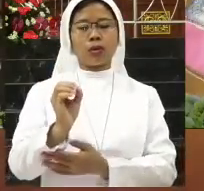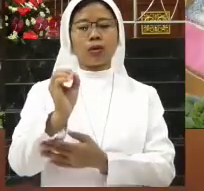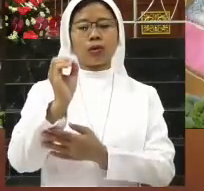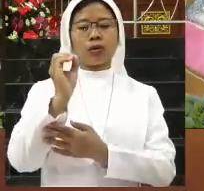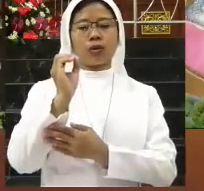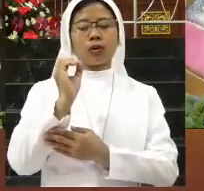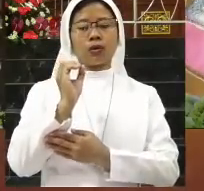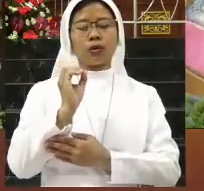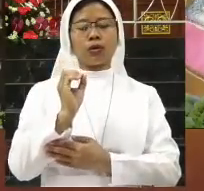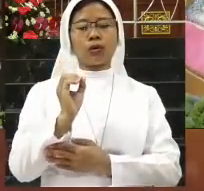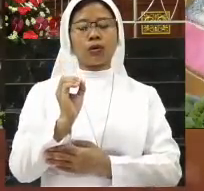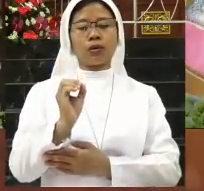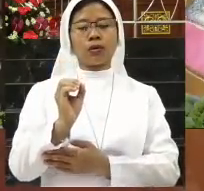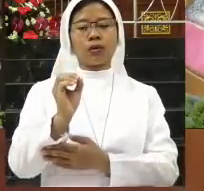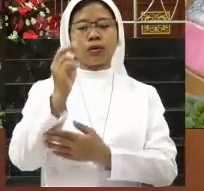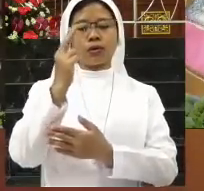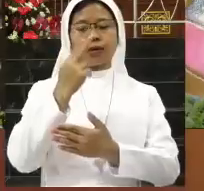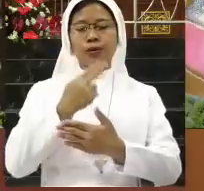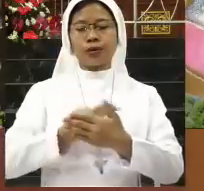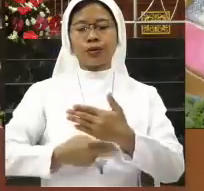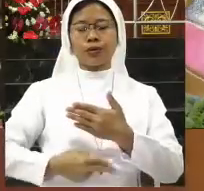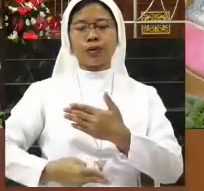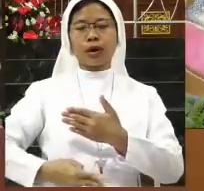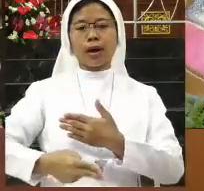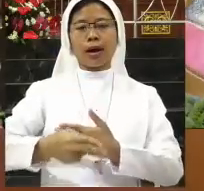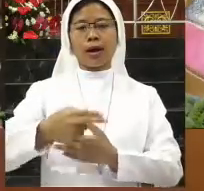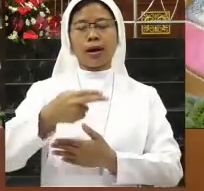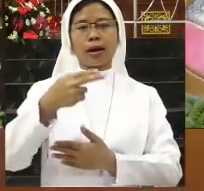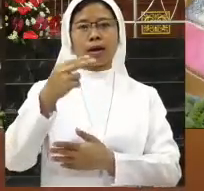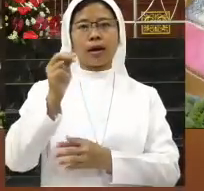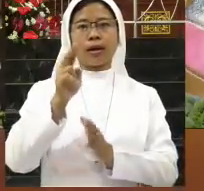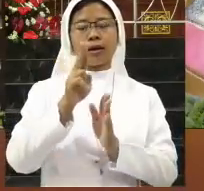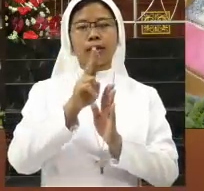ostende. O